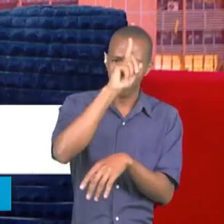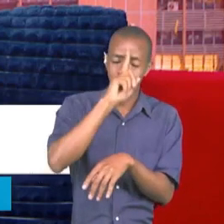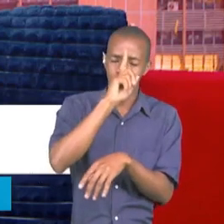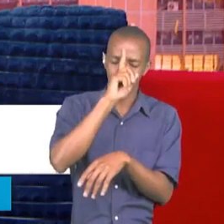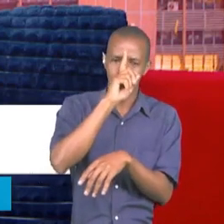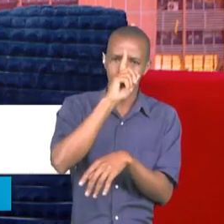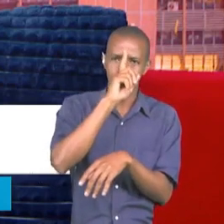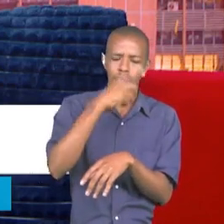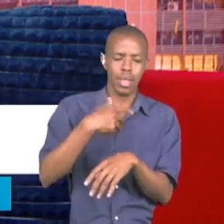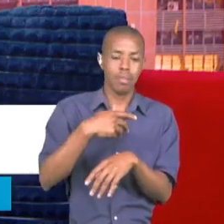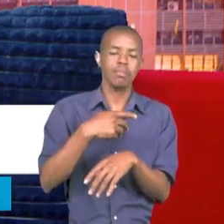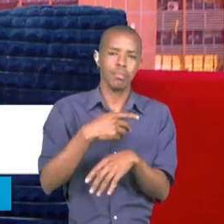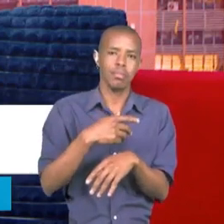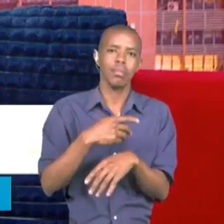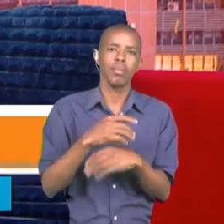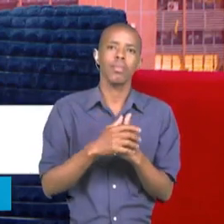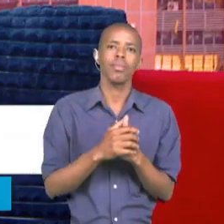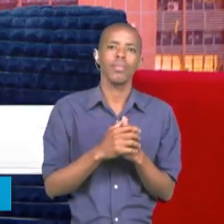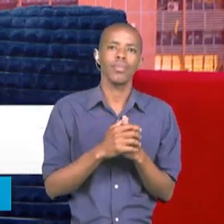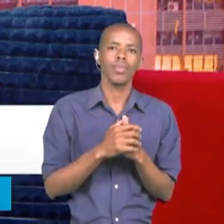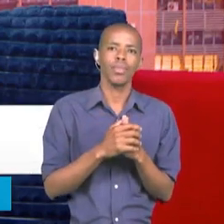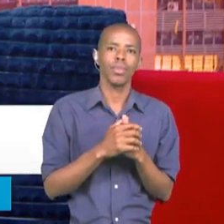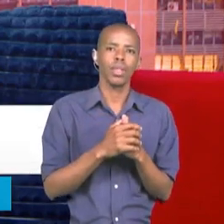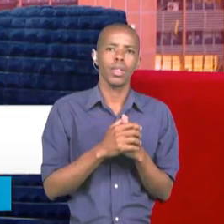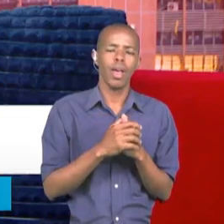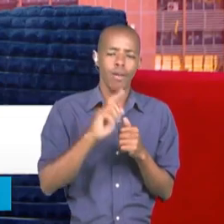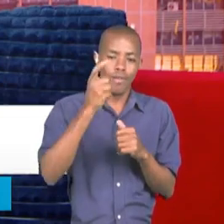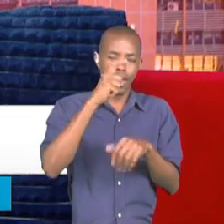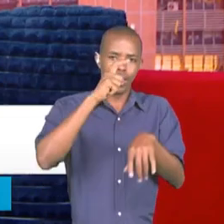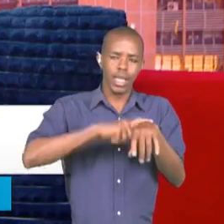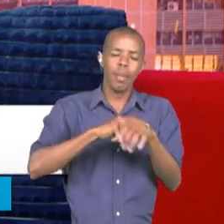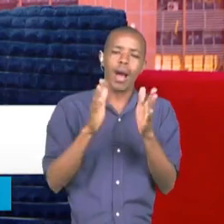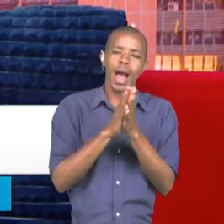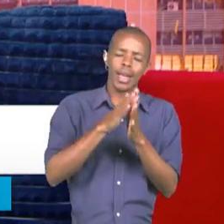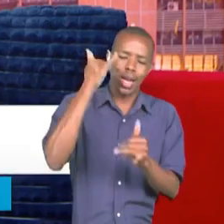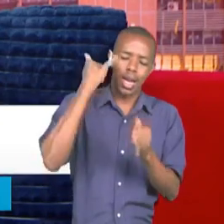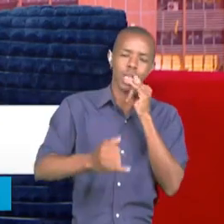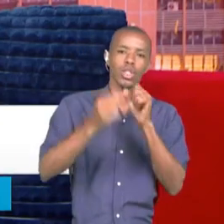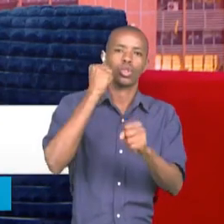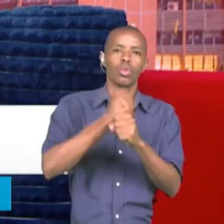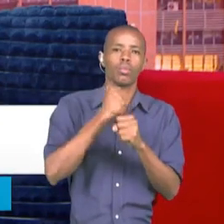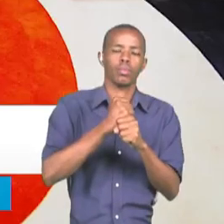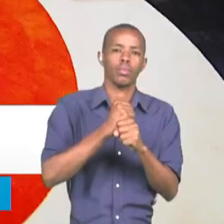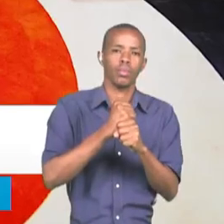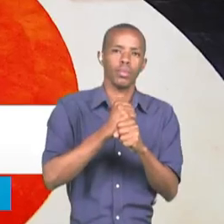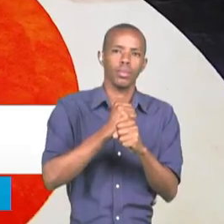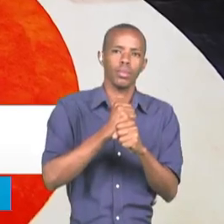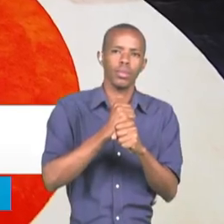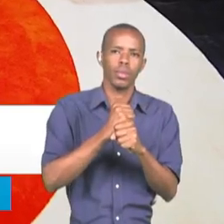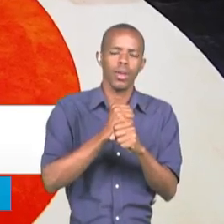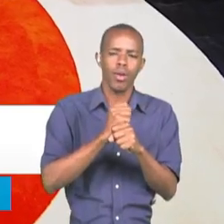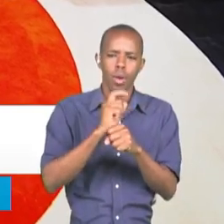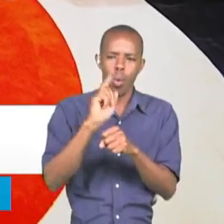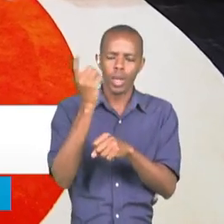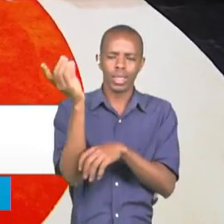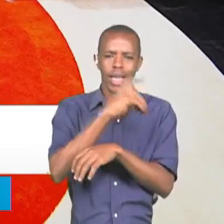was employed. Mm-hmm. That was actually my first and last job. Wow. Okay. Yes. So one day I just quit